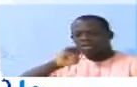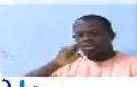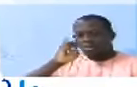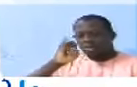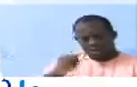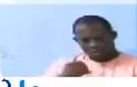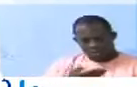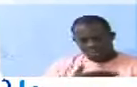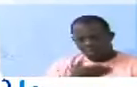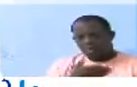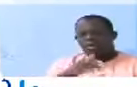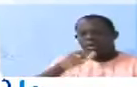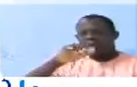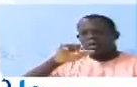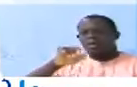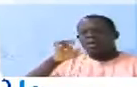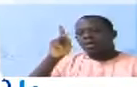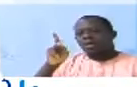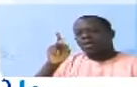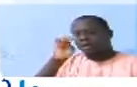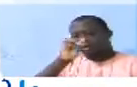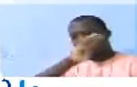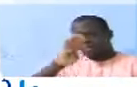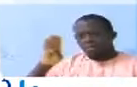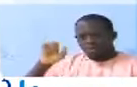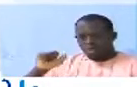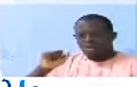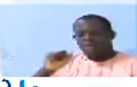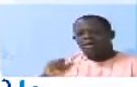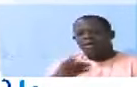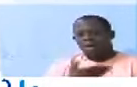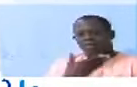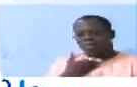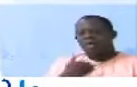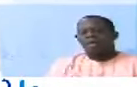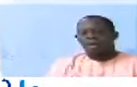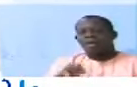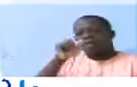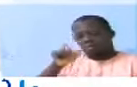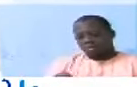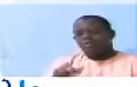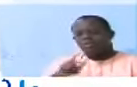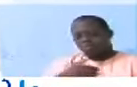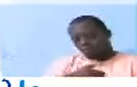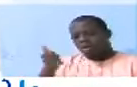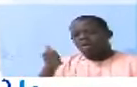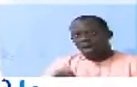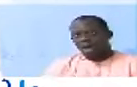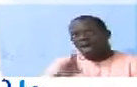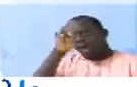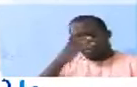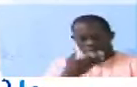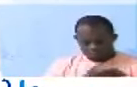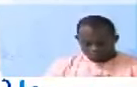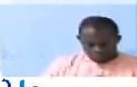Sedikan Bije. Alhaji Morikeba Sedikan was also there. Amare Yamfue Oldodo Fatal. May Allah have mercy on their souls. All